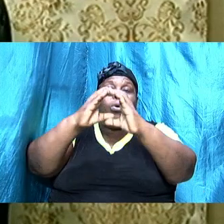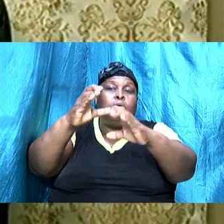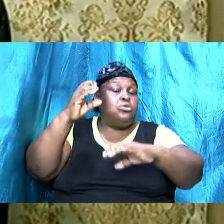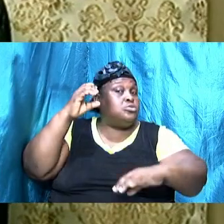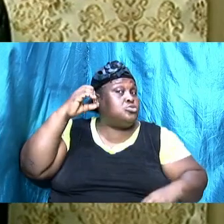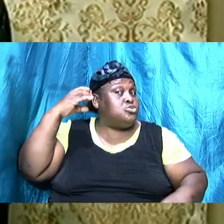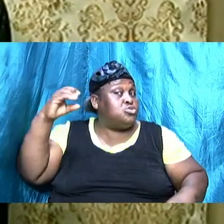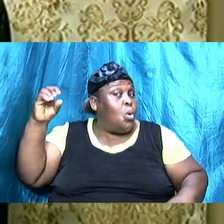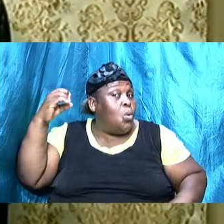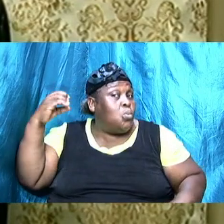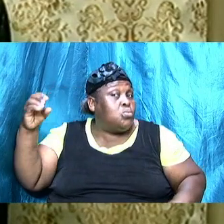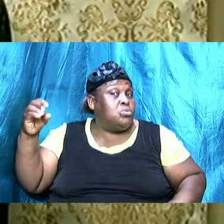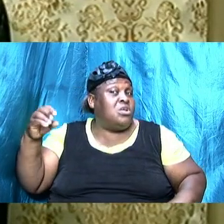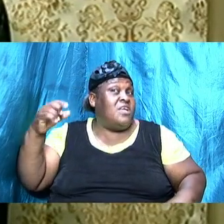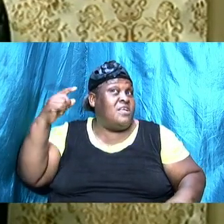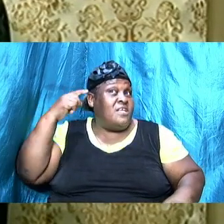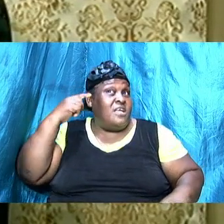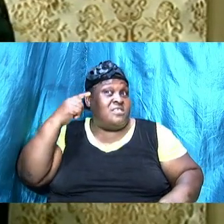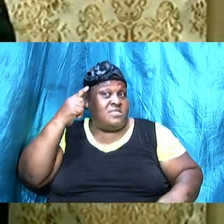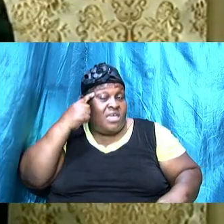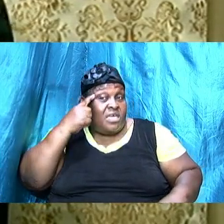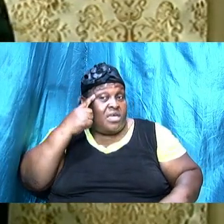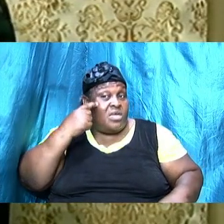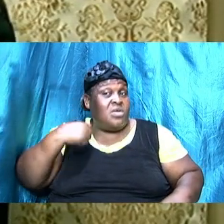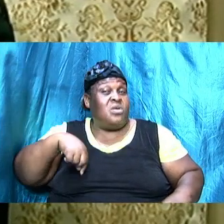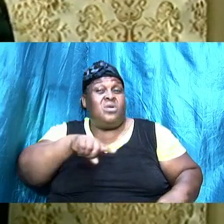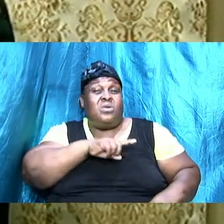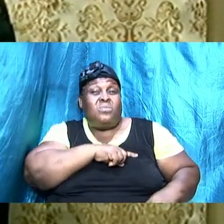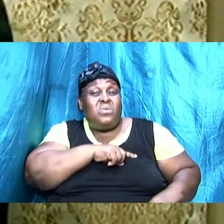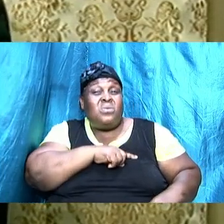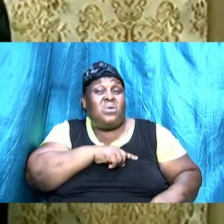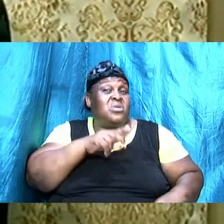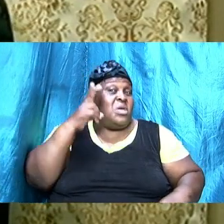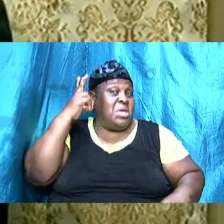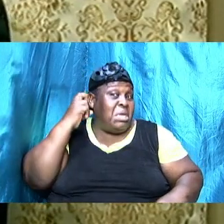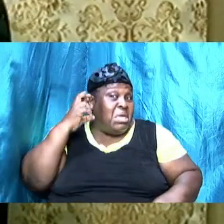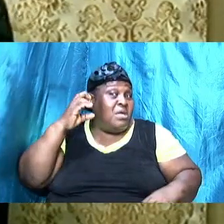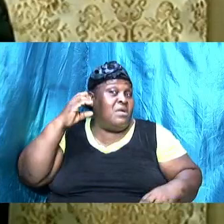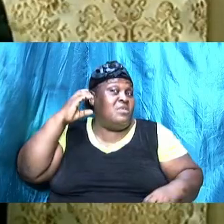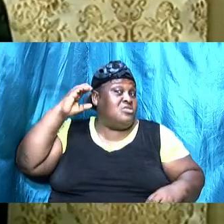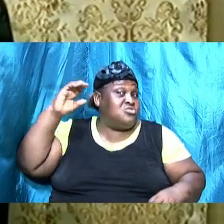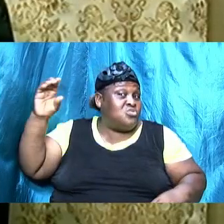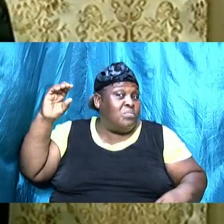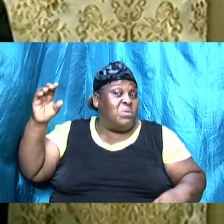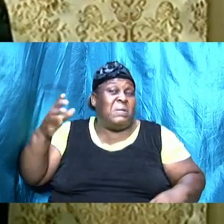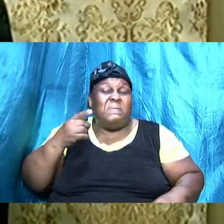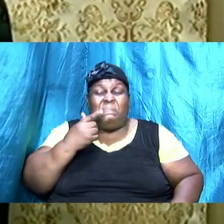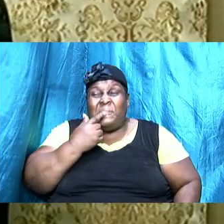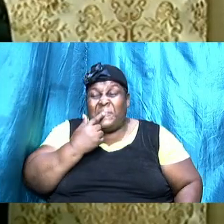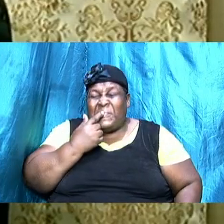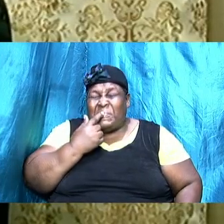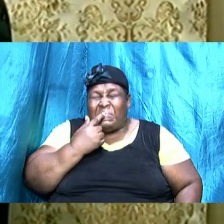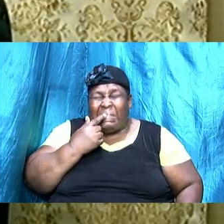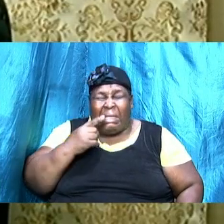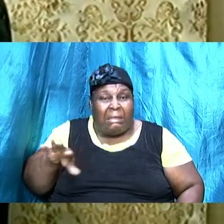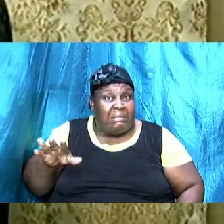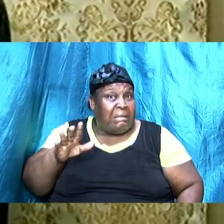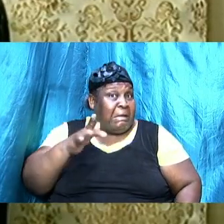and we think we're going to hear it with a bitter heart and an unforgiving spirit,